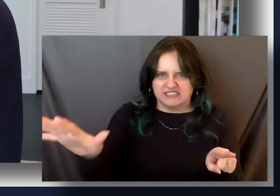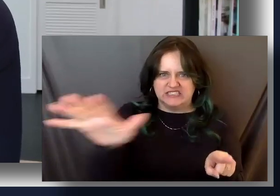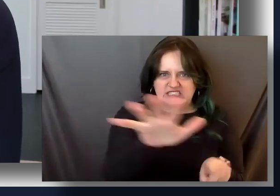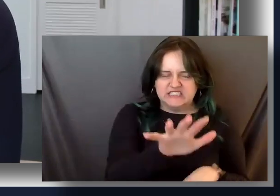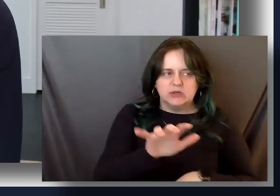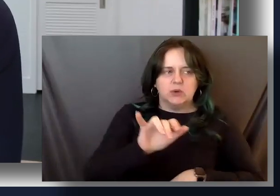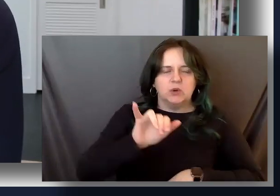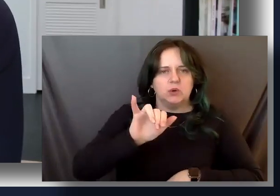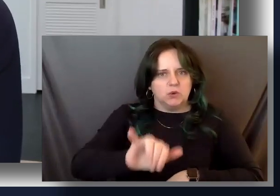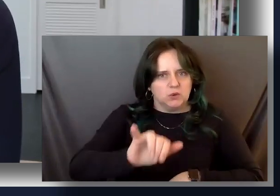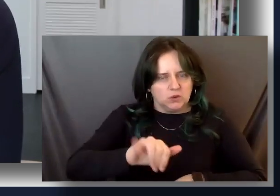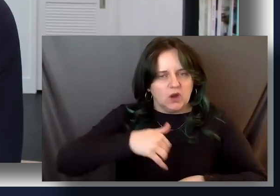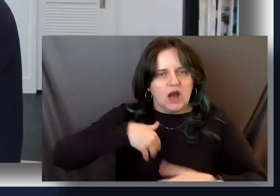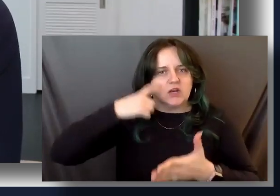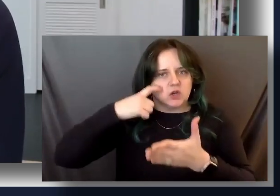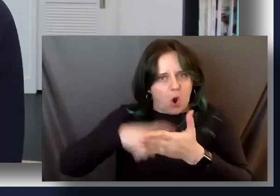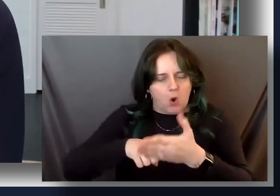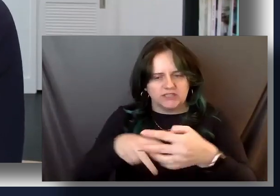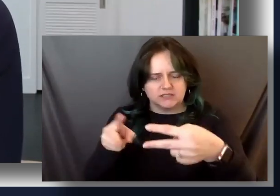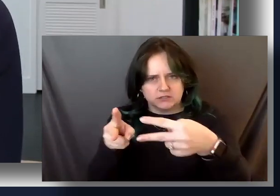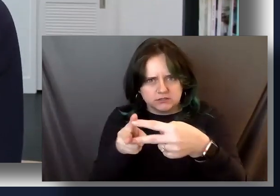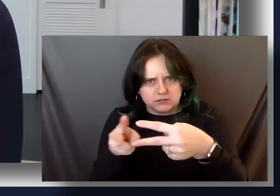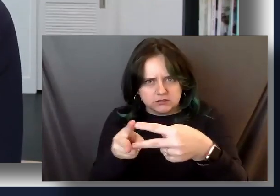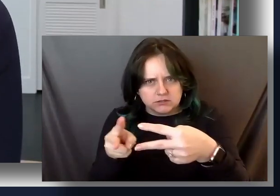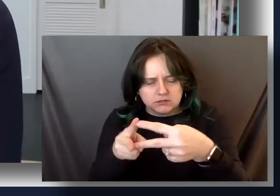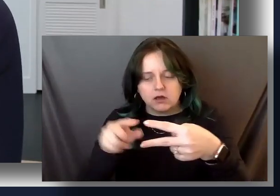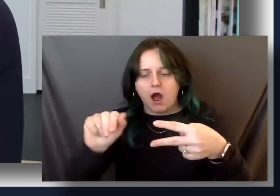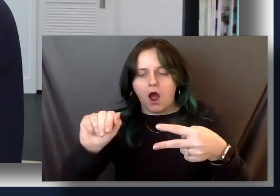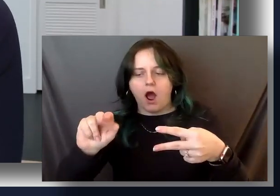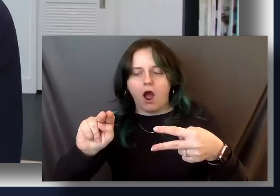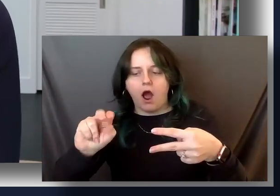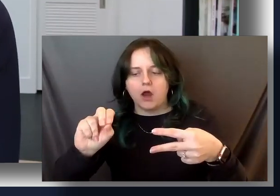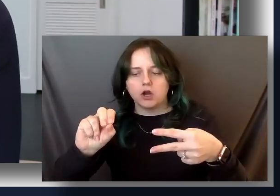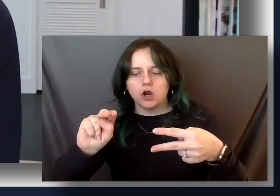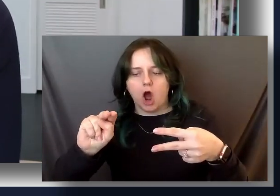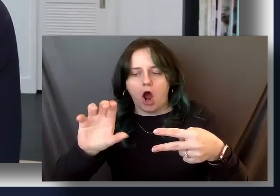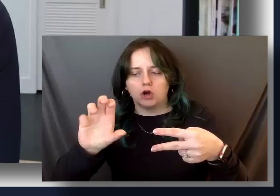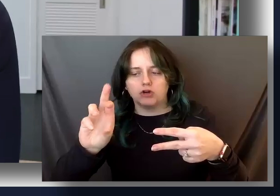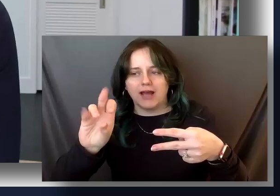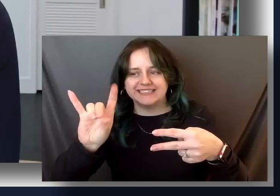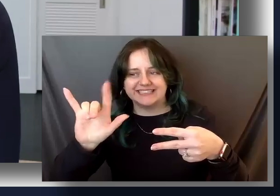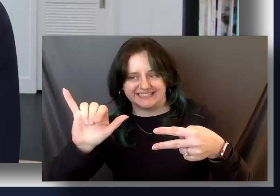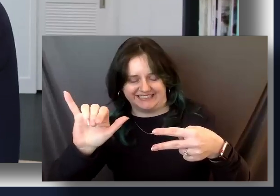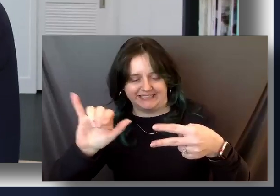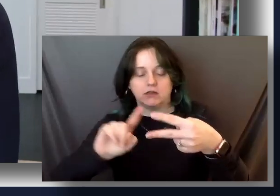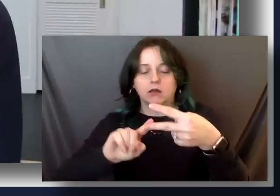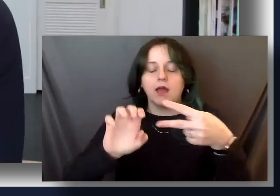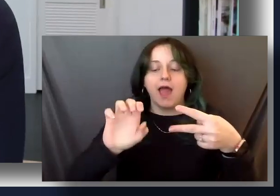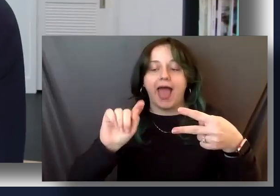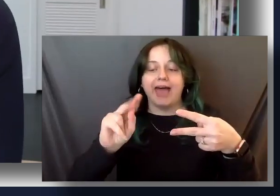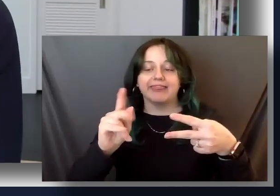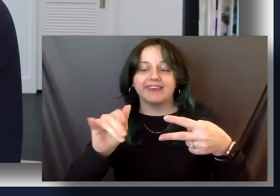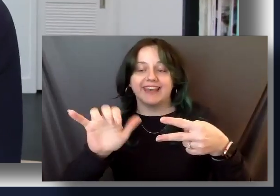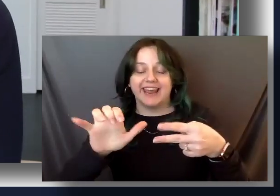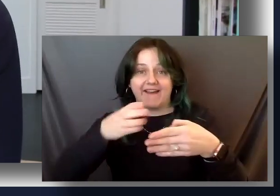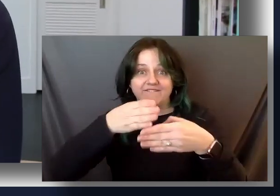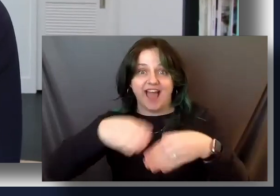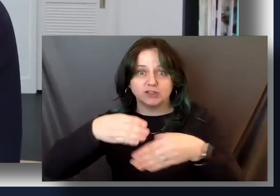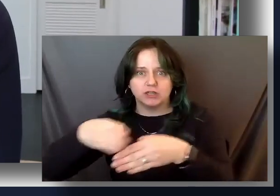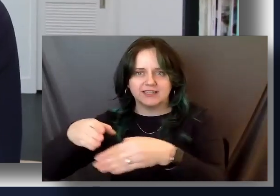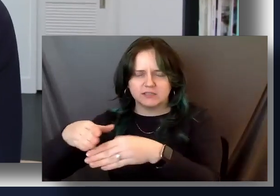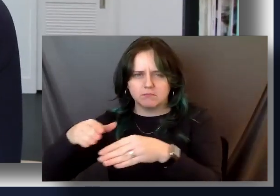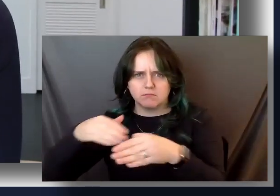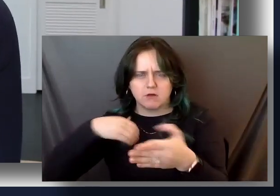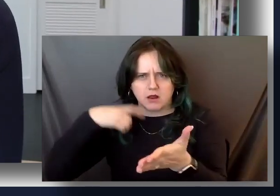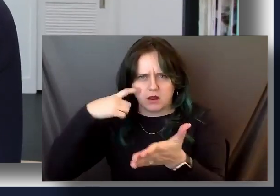could see that these two features, anocracy and ethnic